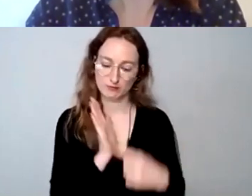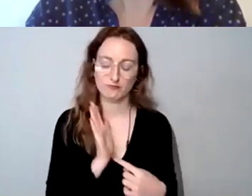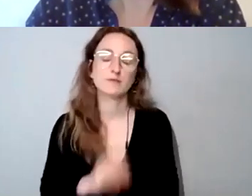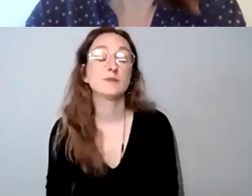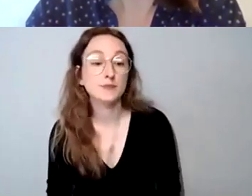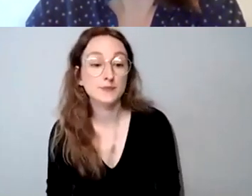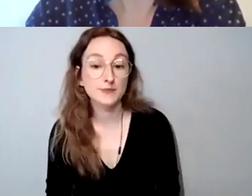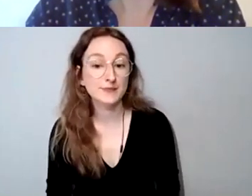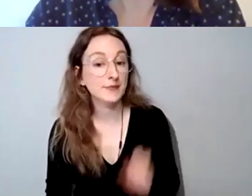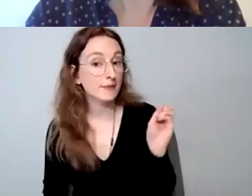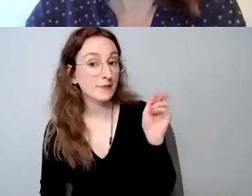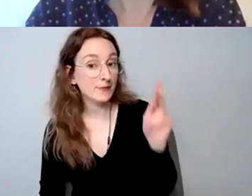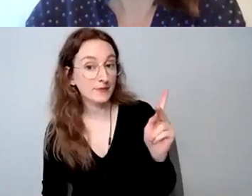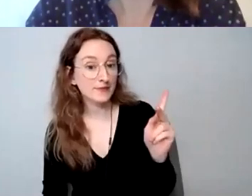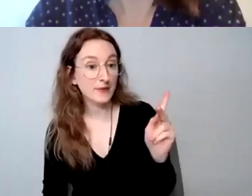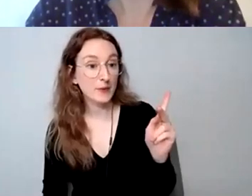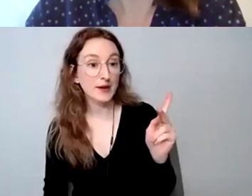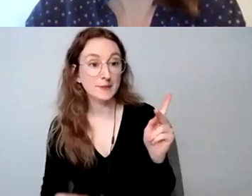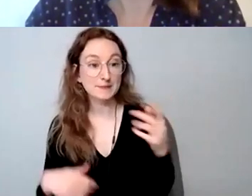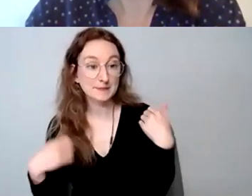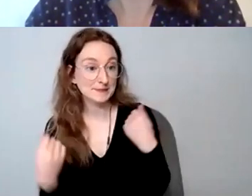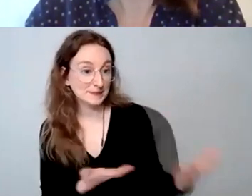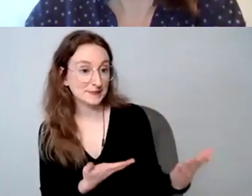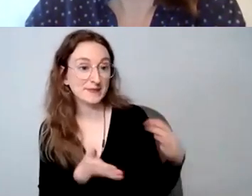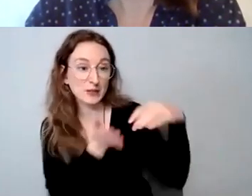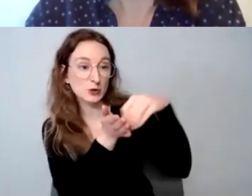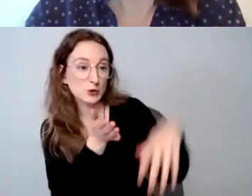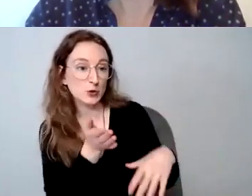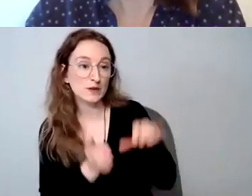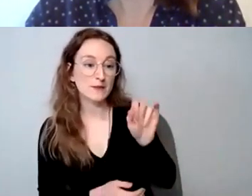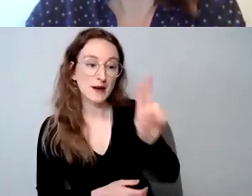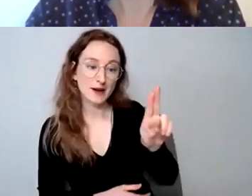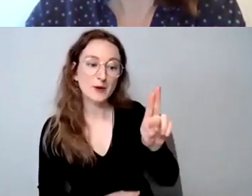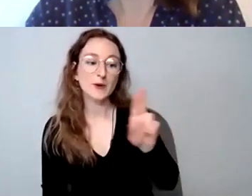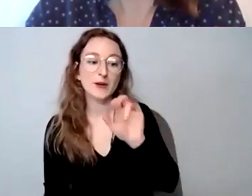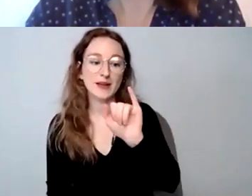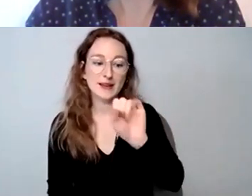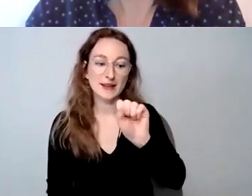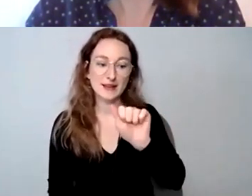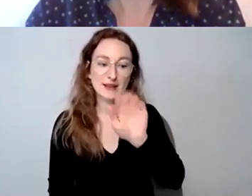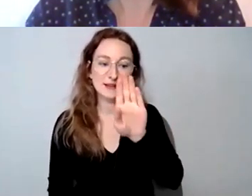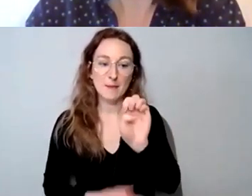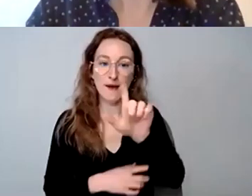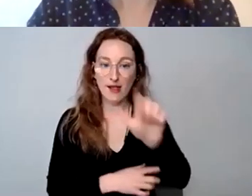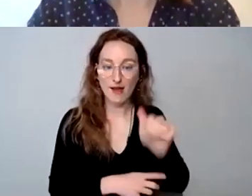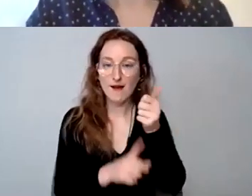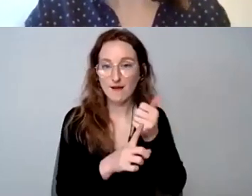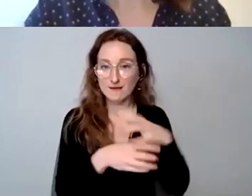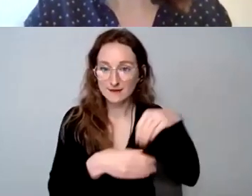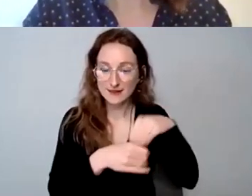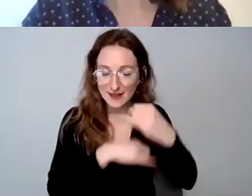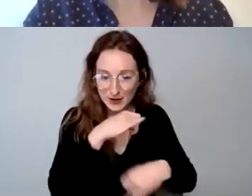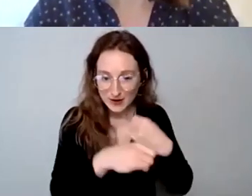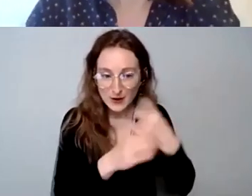to a student in Indiana University, Isabella Castiglia, who is an international program and Italian program here at